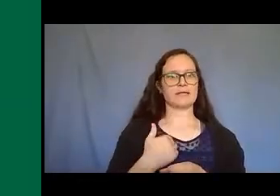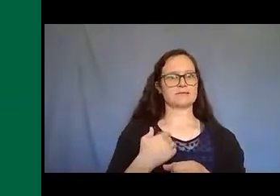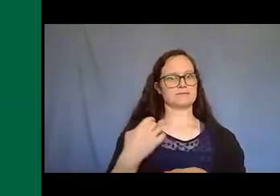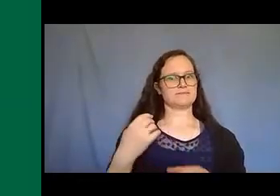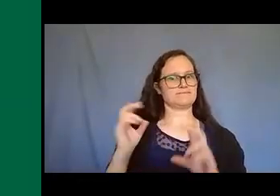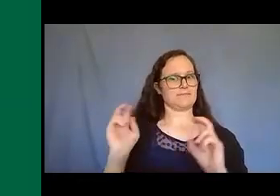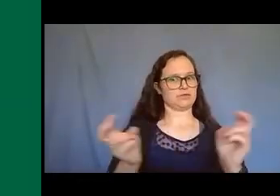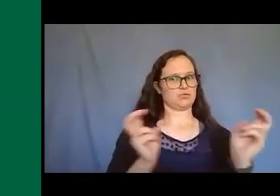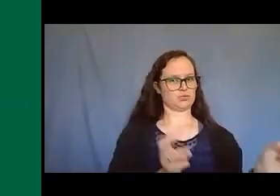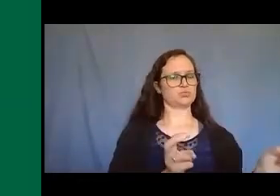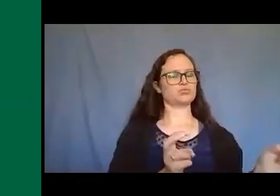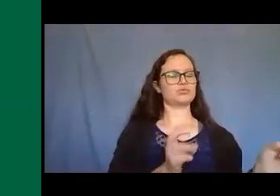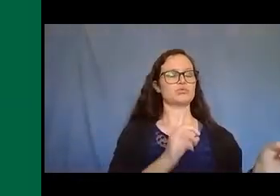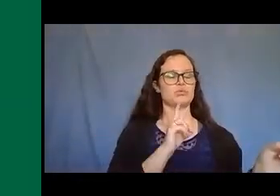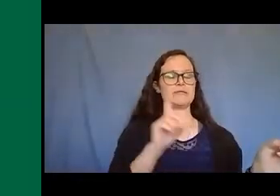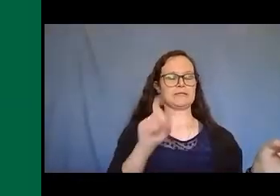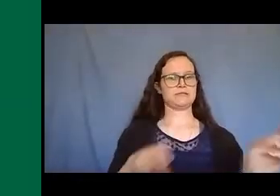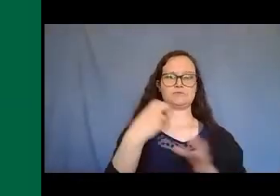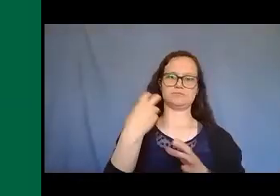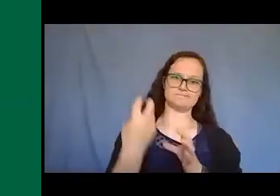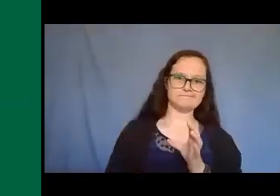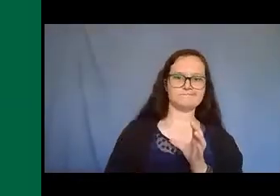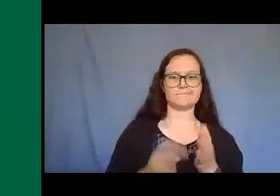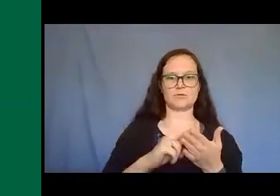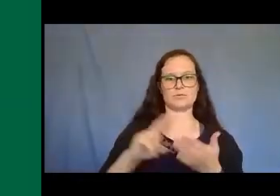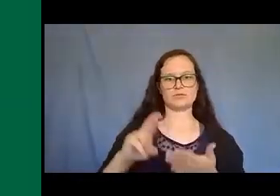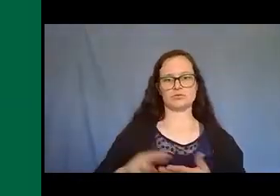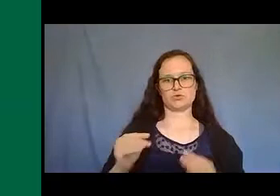need to dive into things. And so